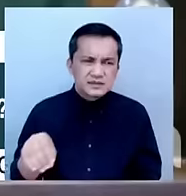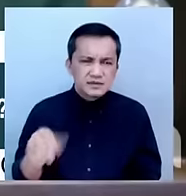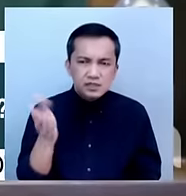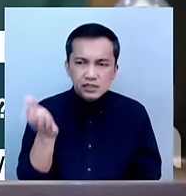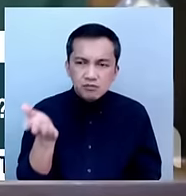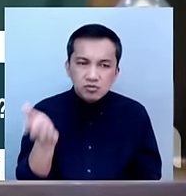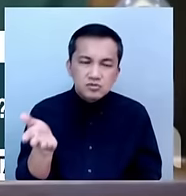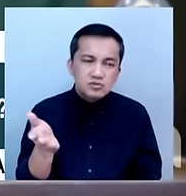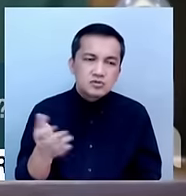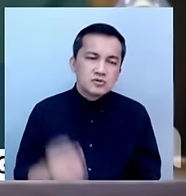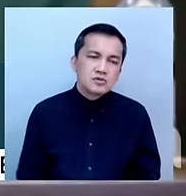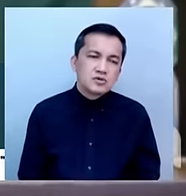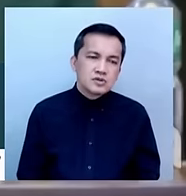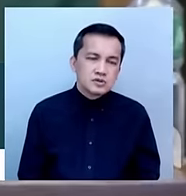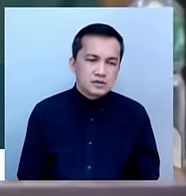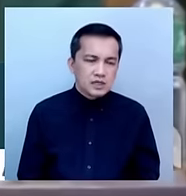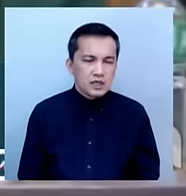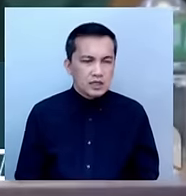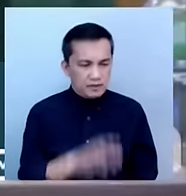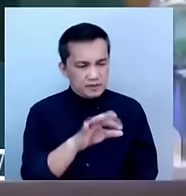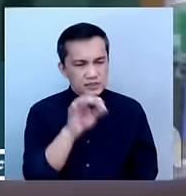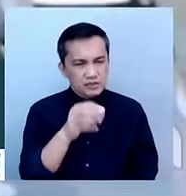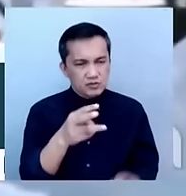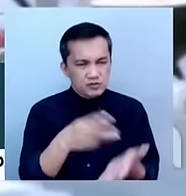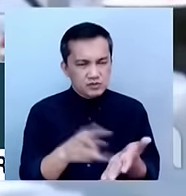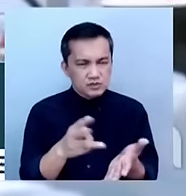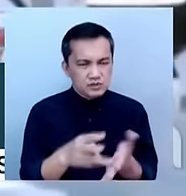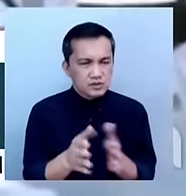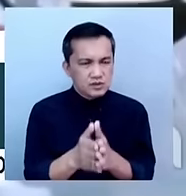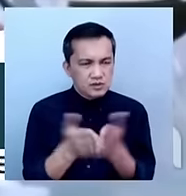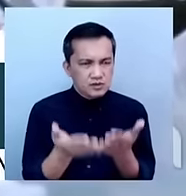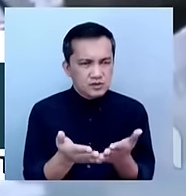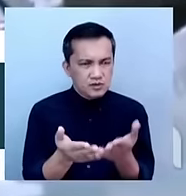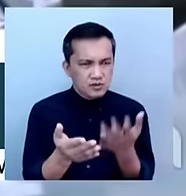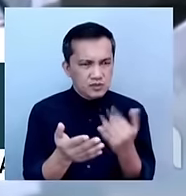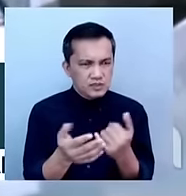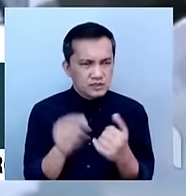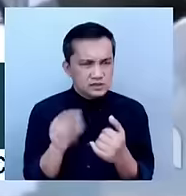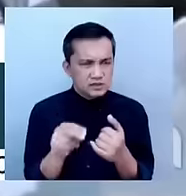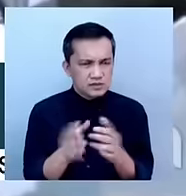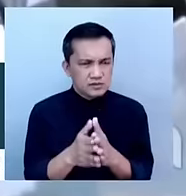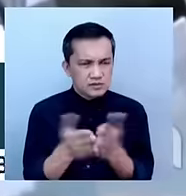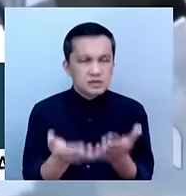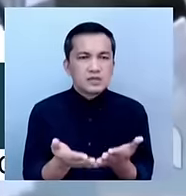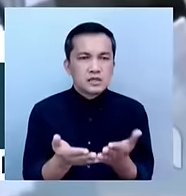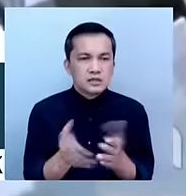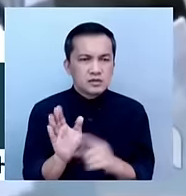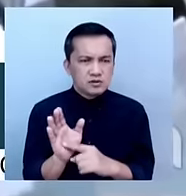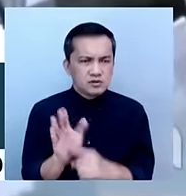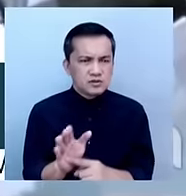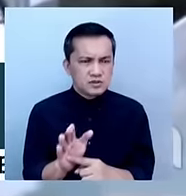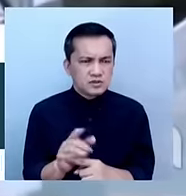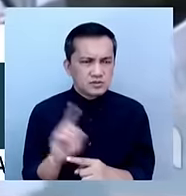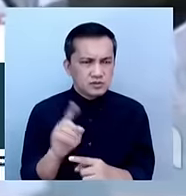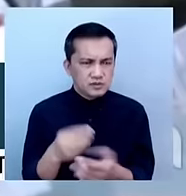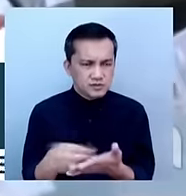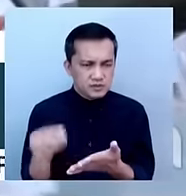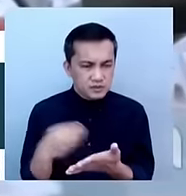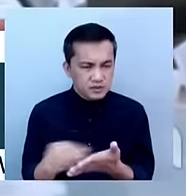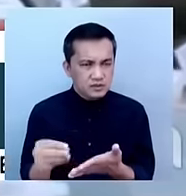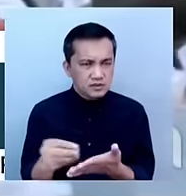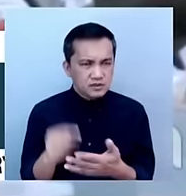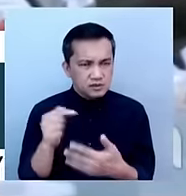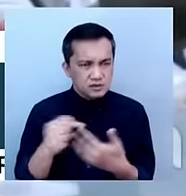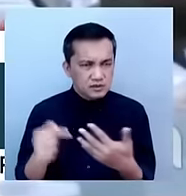eh. I find it useless na iyan yung booklet. Bakit pa kailangan ng booklet na ipakita ko anong pinurchase mo, ko ano-ano mo,